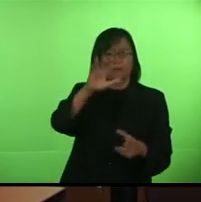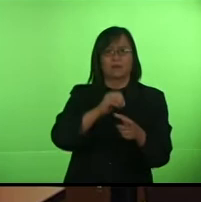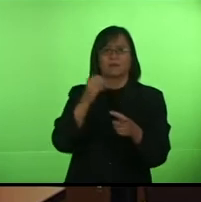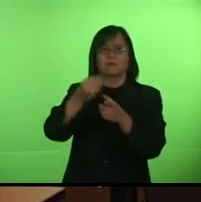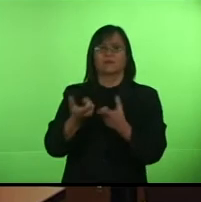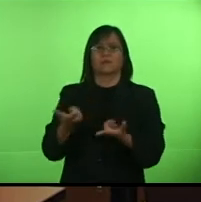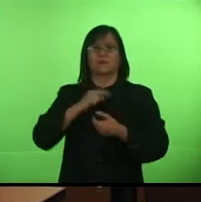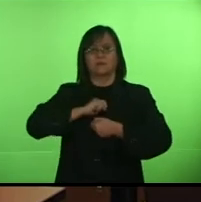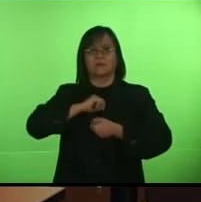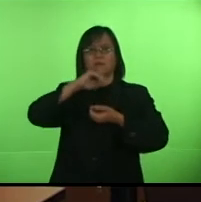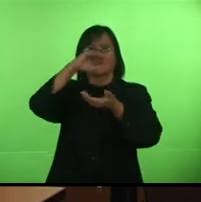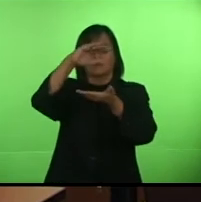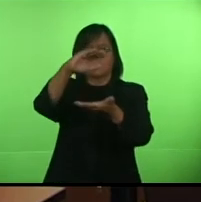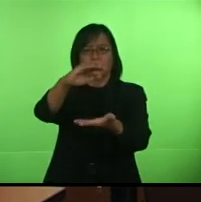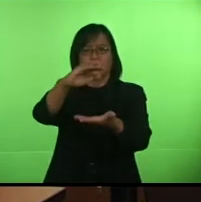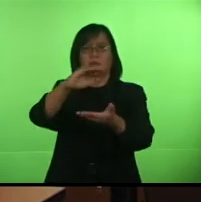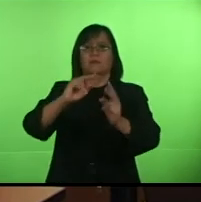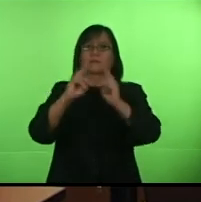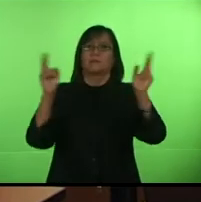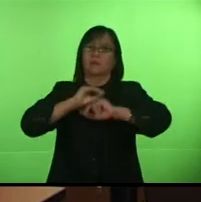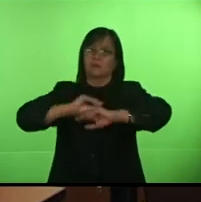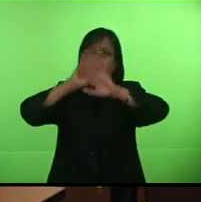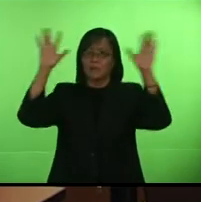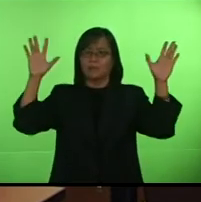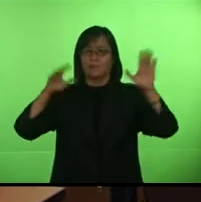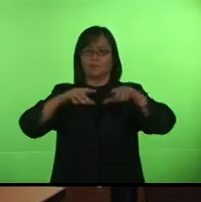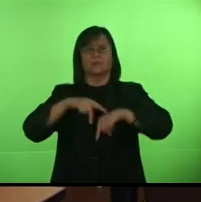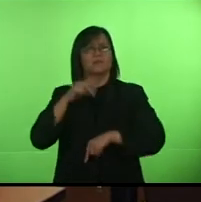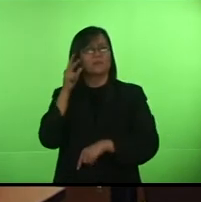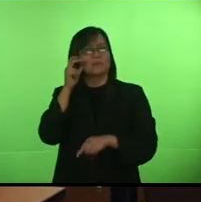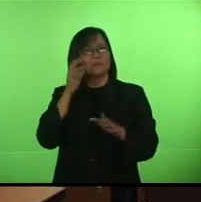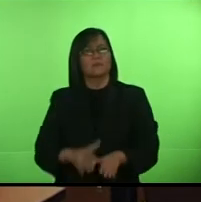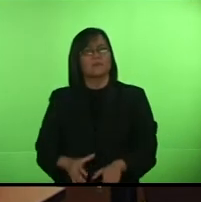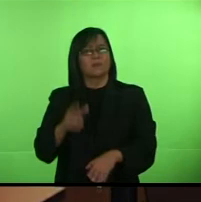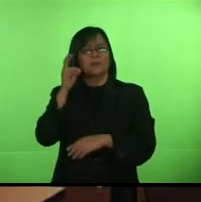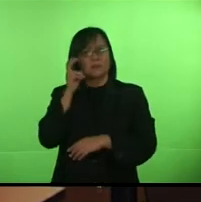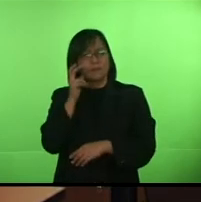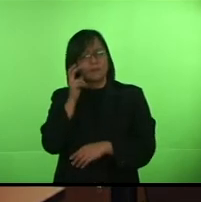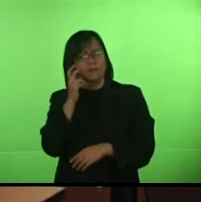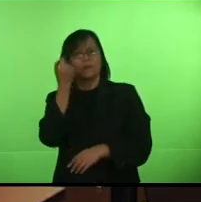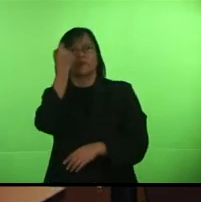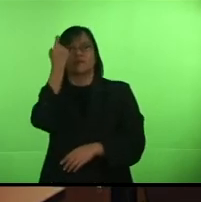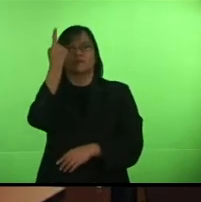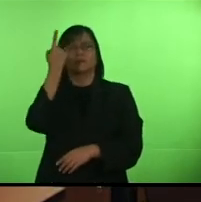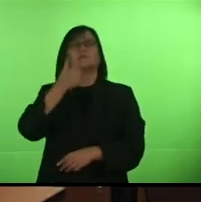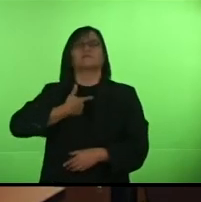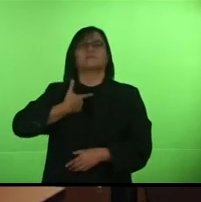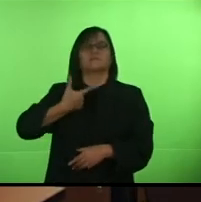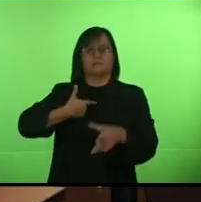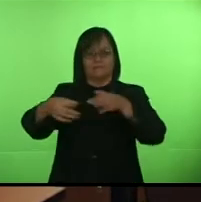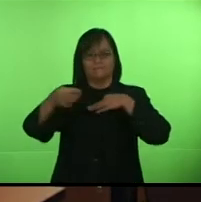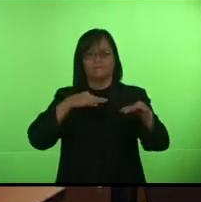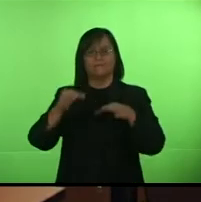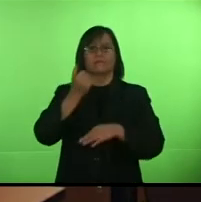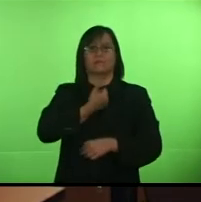ambiguous manner, or is the message delivered clear enough for the listener to listen or to understand or